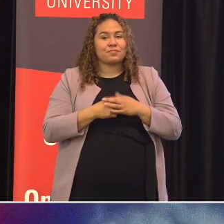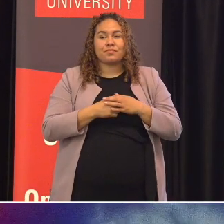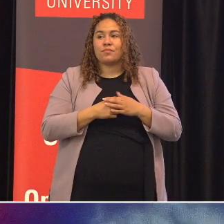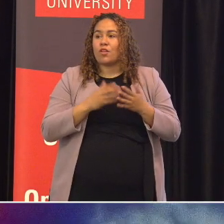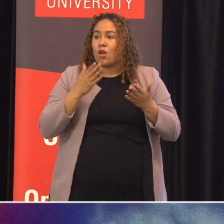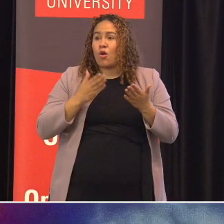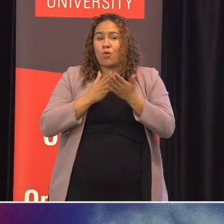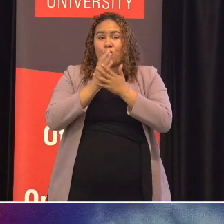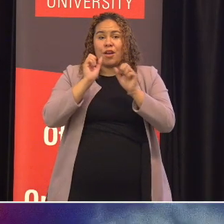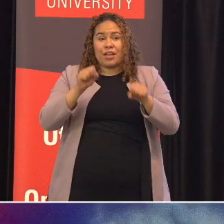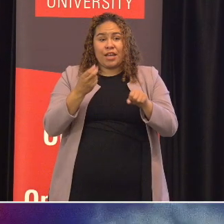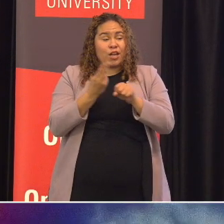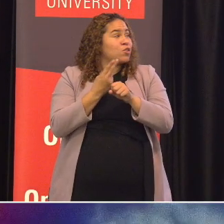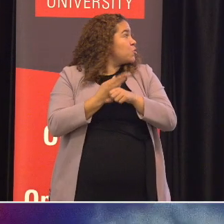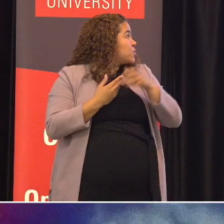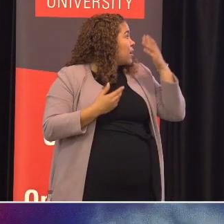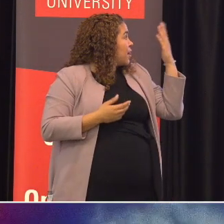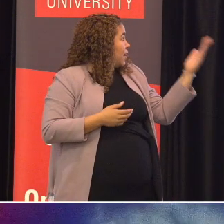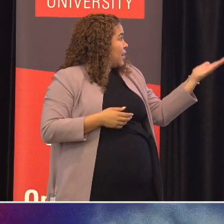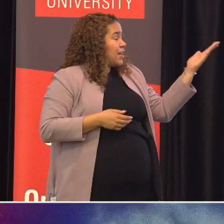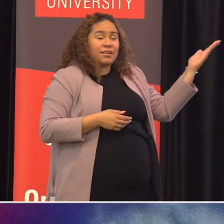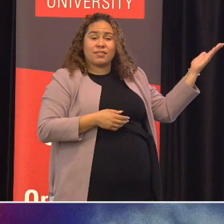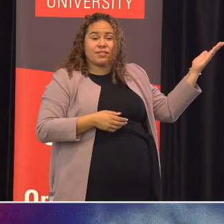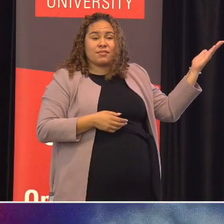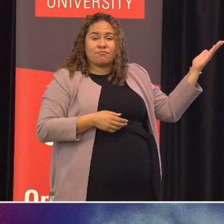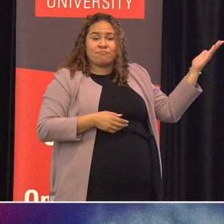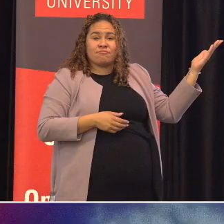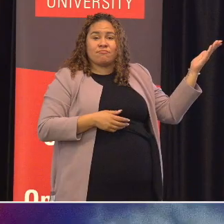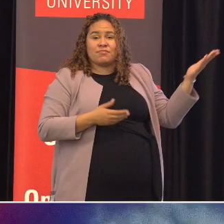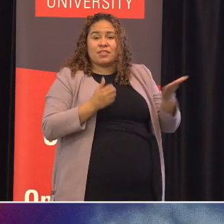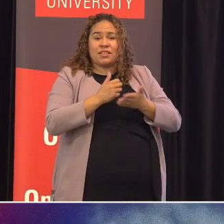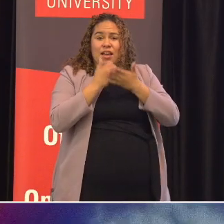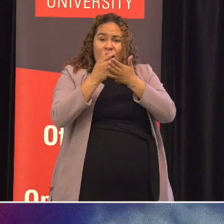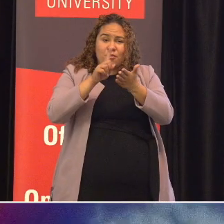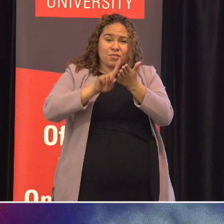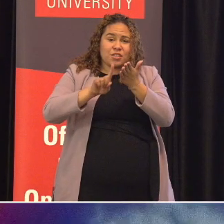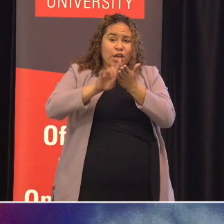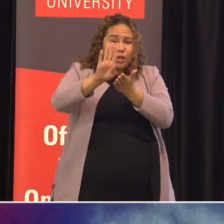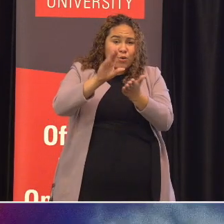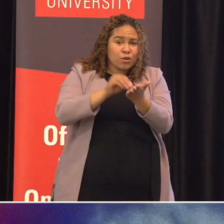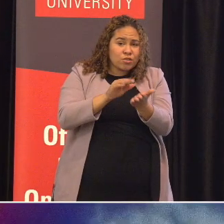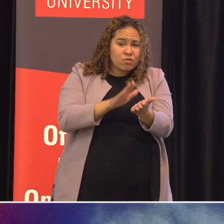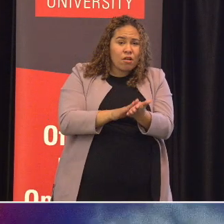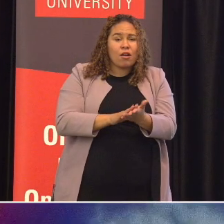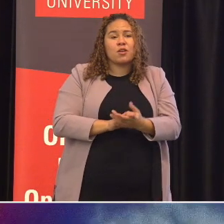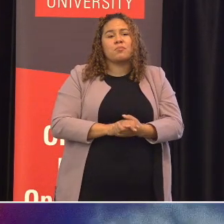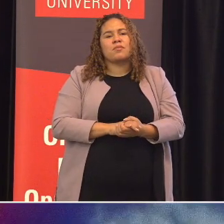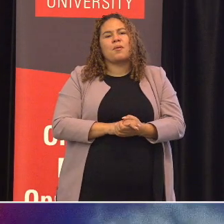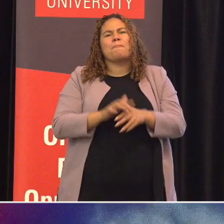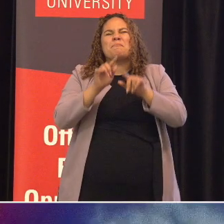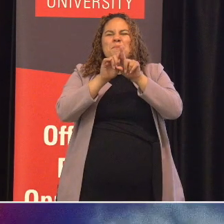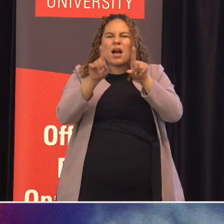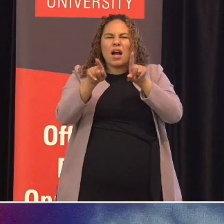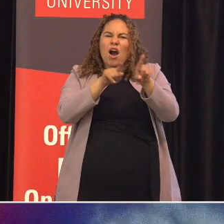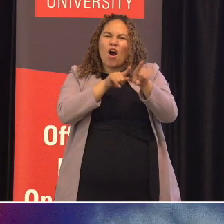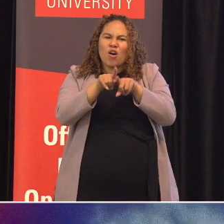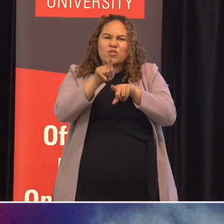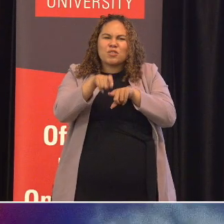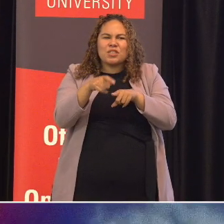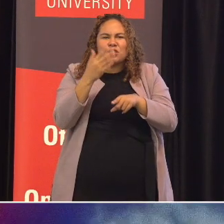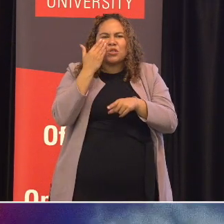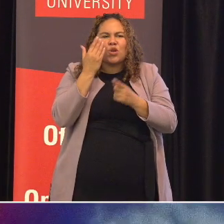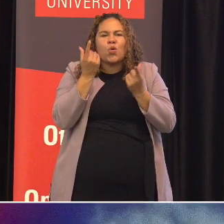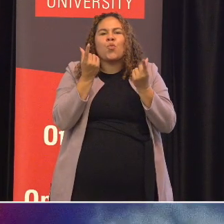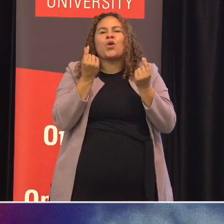these checkers to check your document, very small, very much in front of you. But you also need to know what you do in the